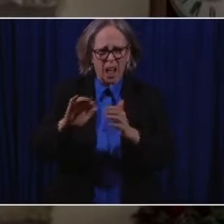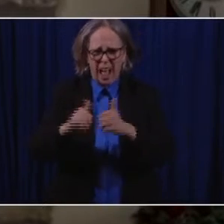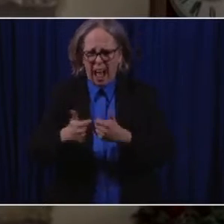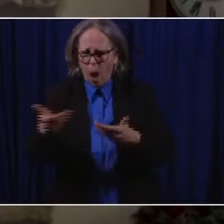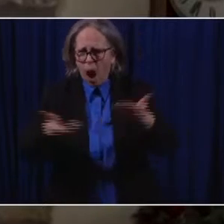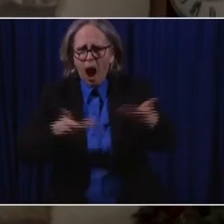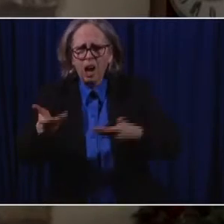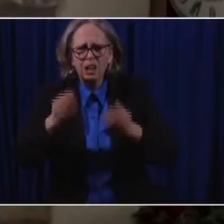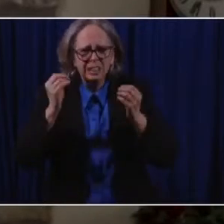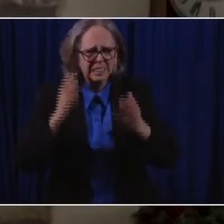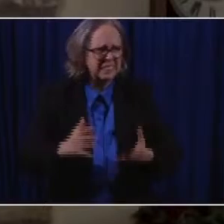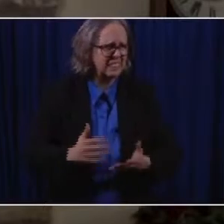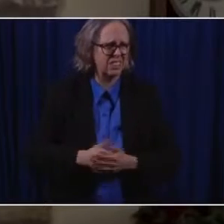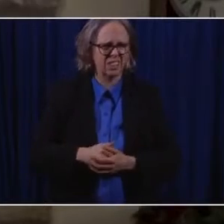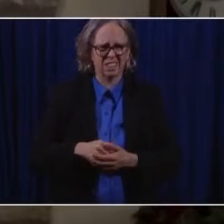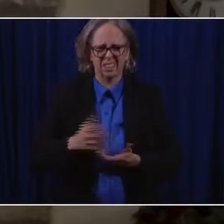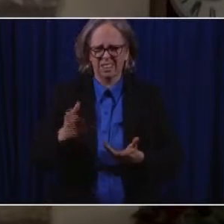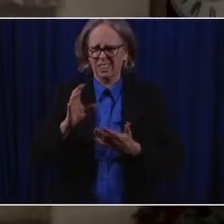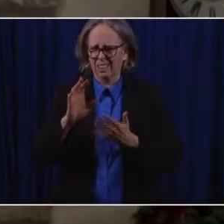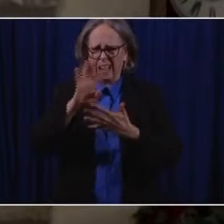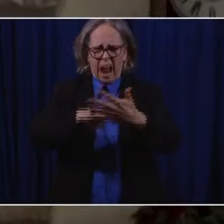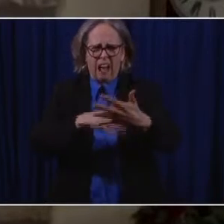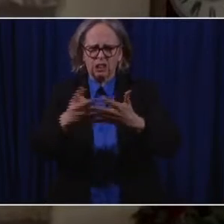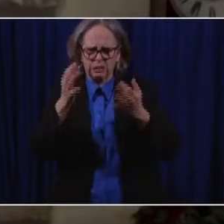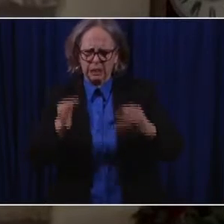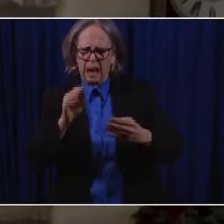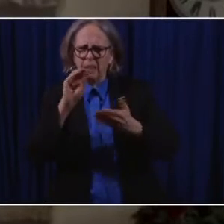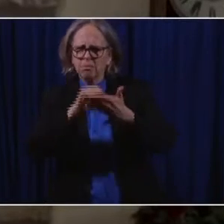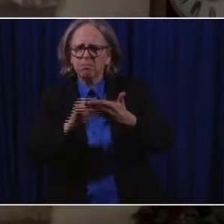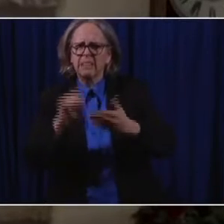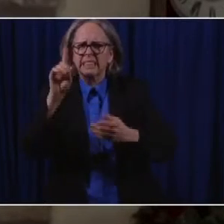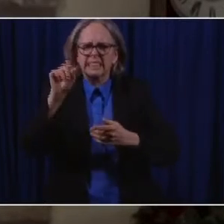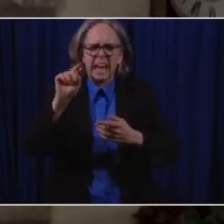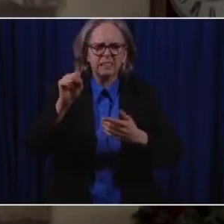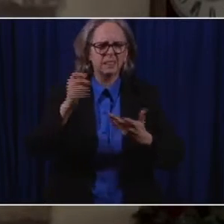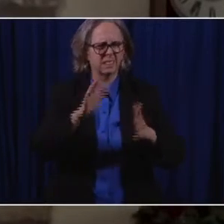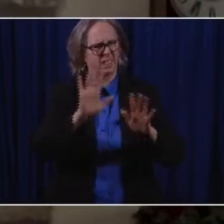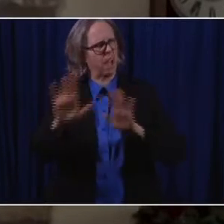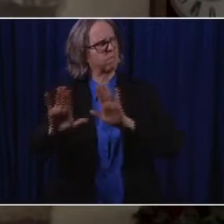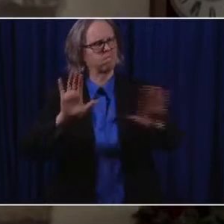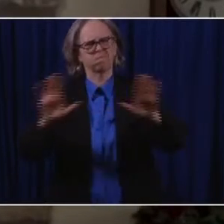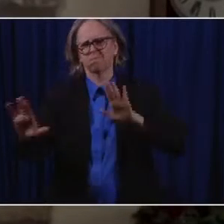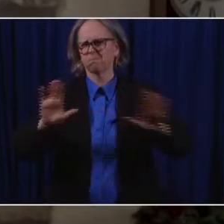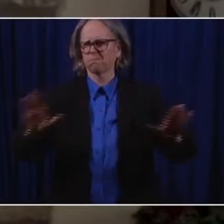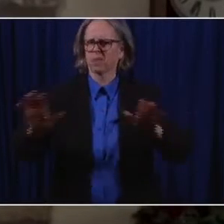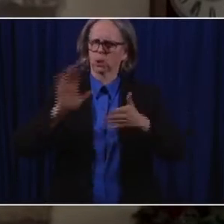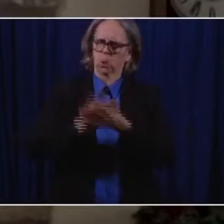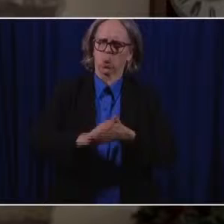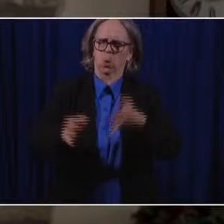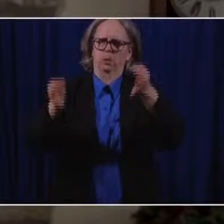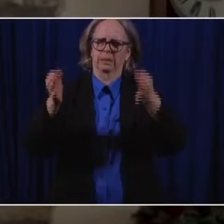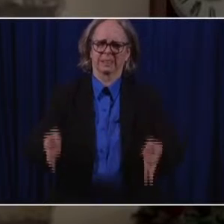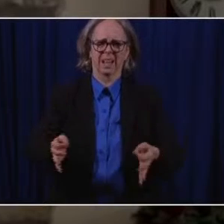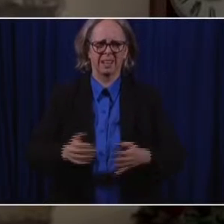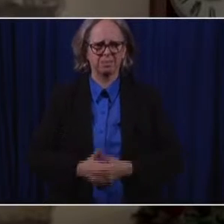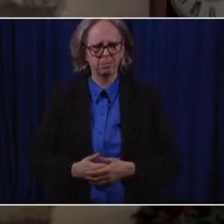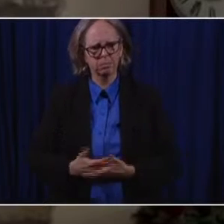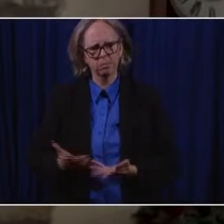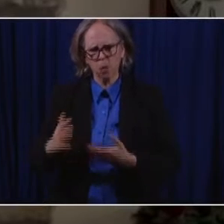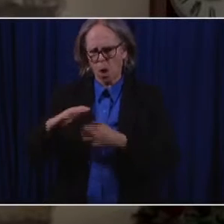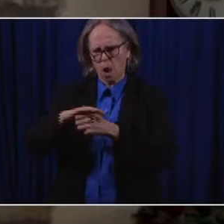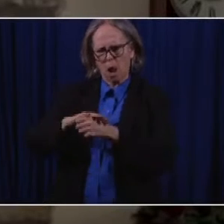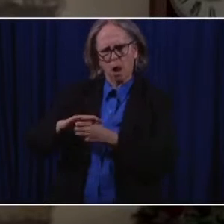example, we have calendars, every different thing in the state. The local school sets all of those